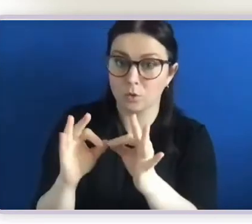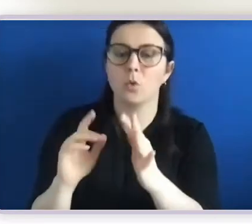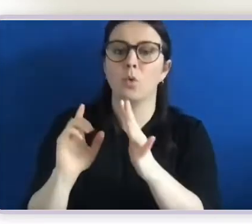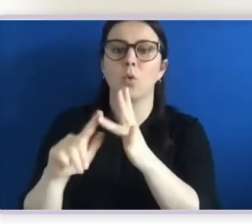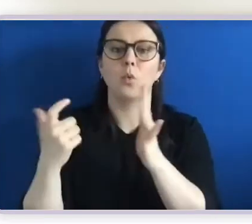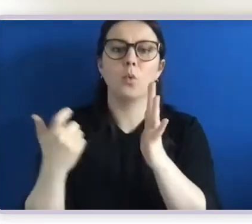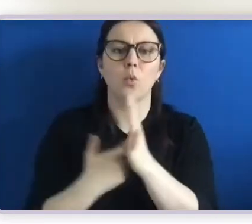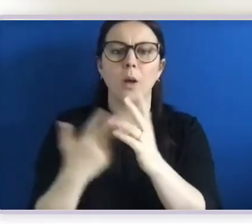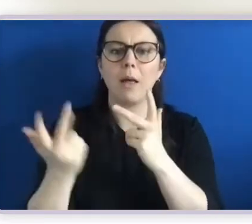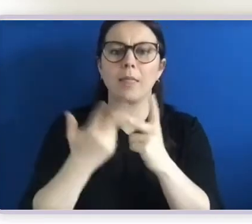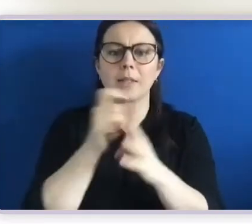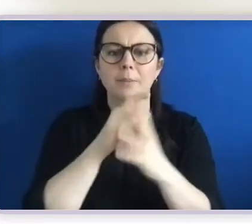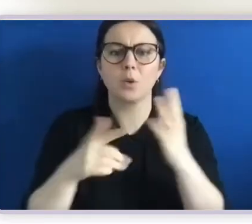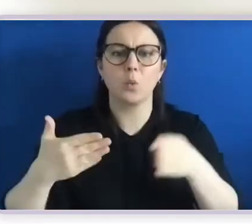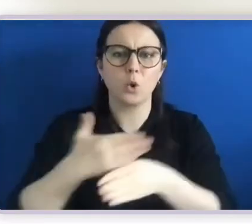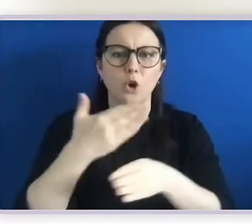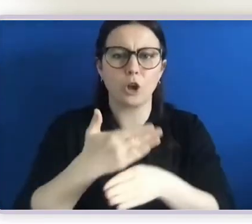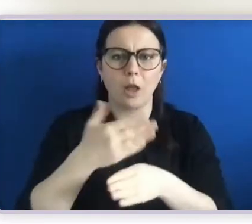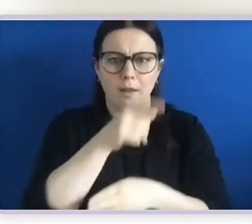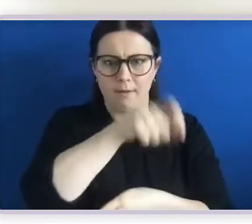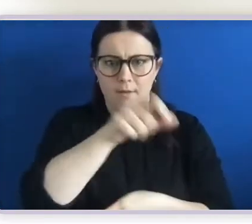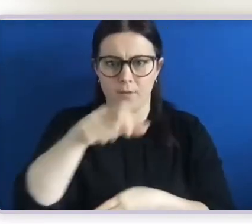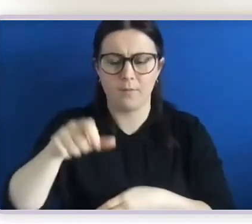other disability workers.